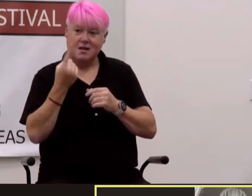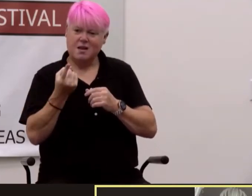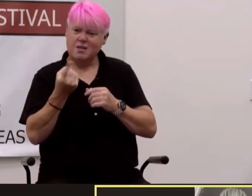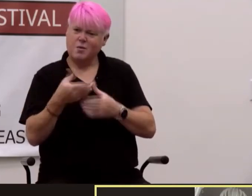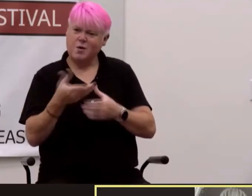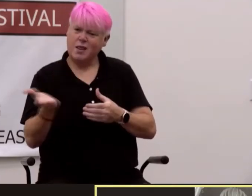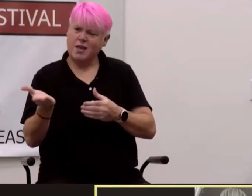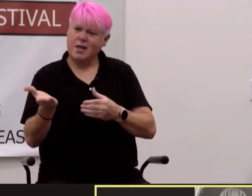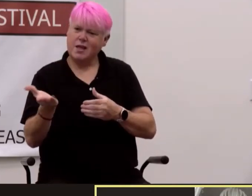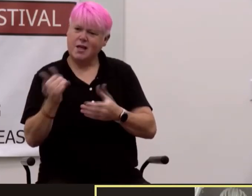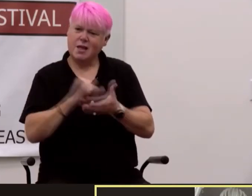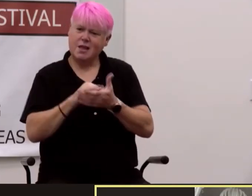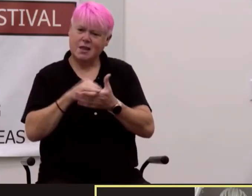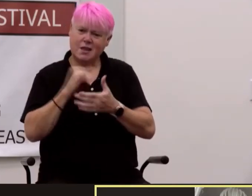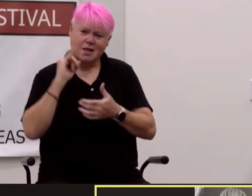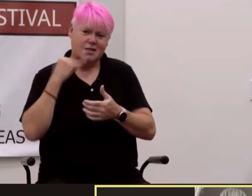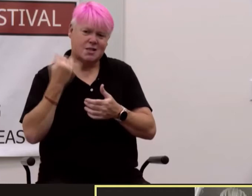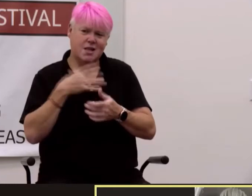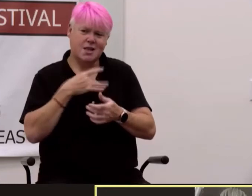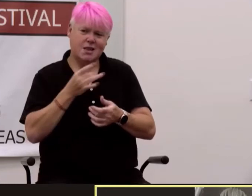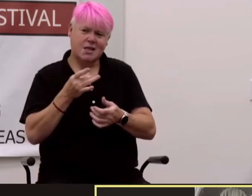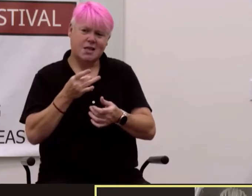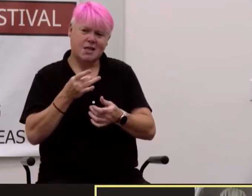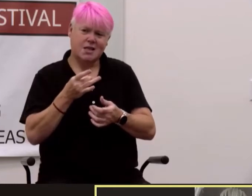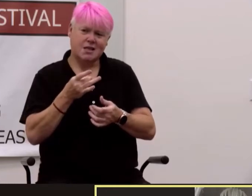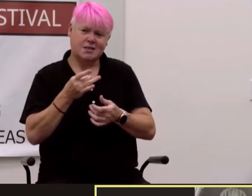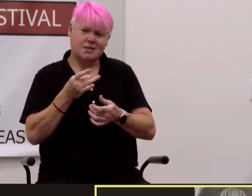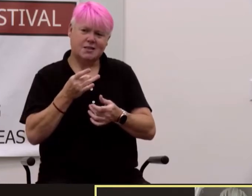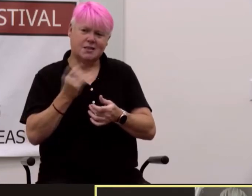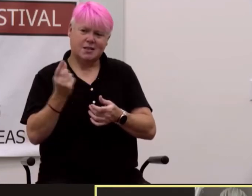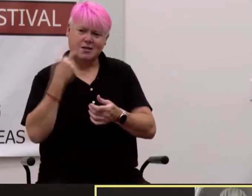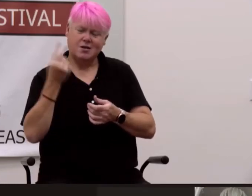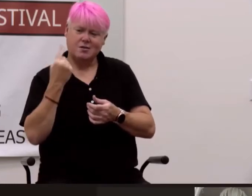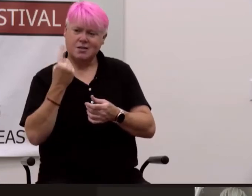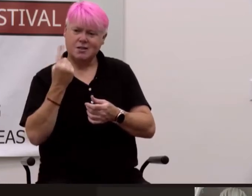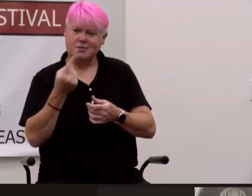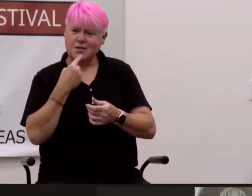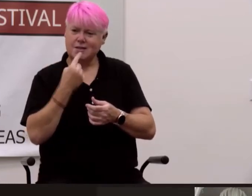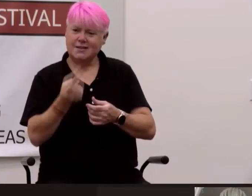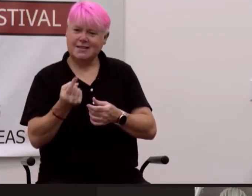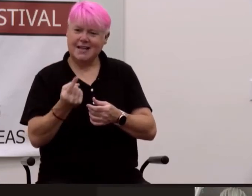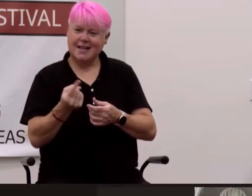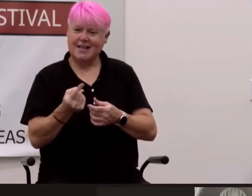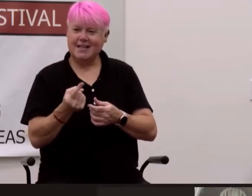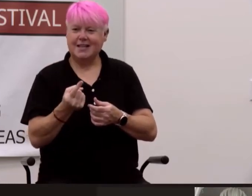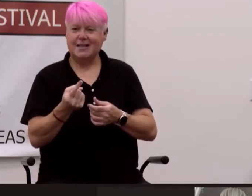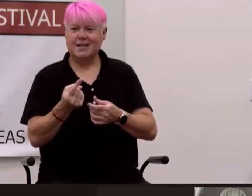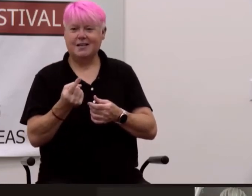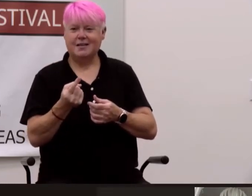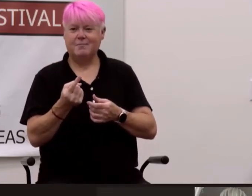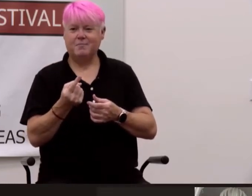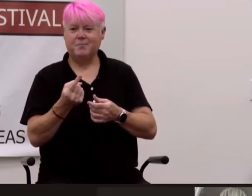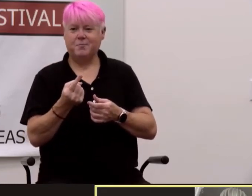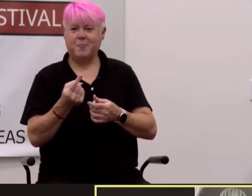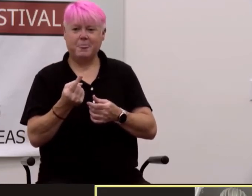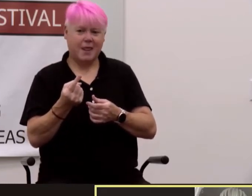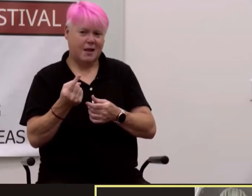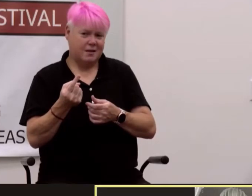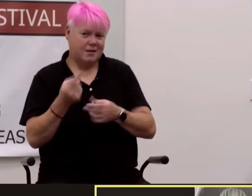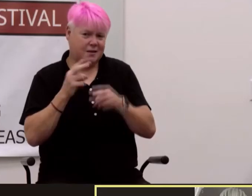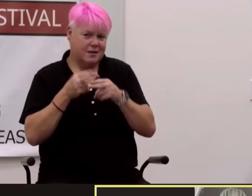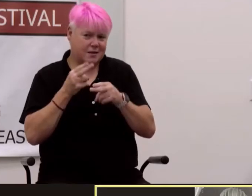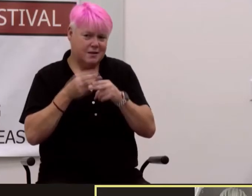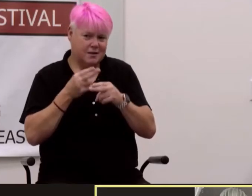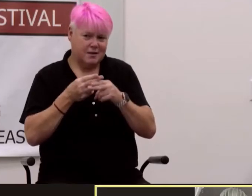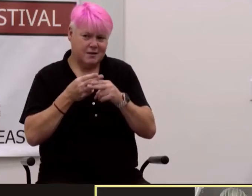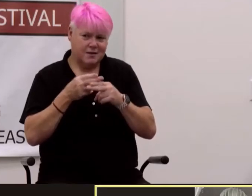that Jen likes, and you're always the one to say it, so I'm going to say it, is I do this dish called, it's